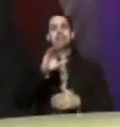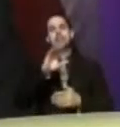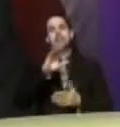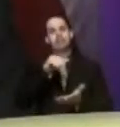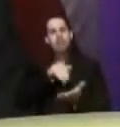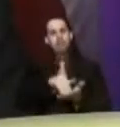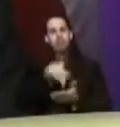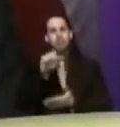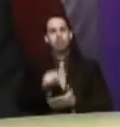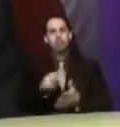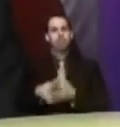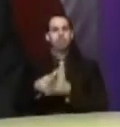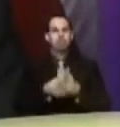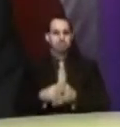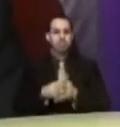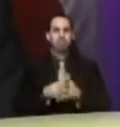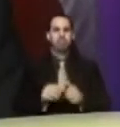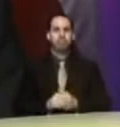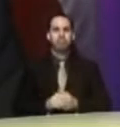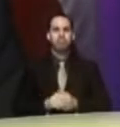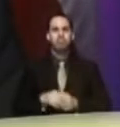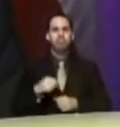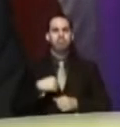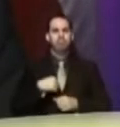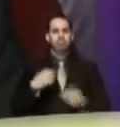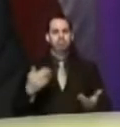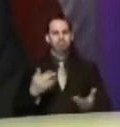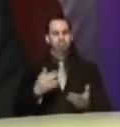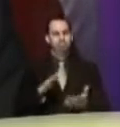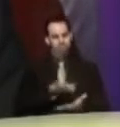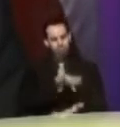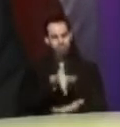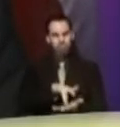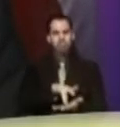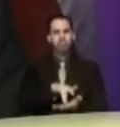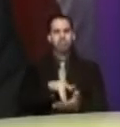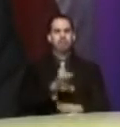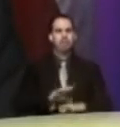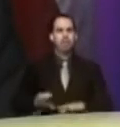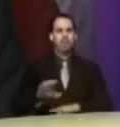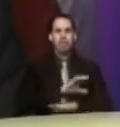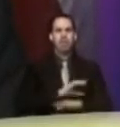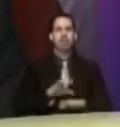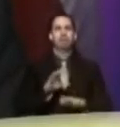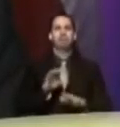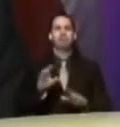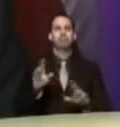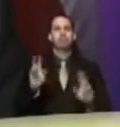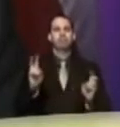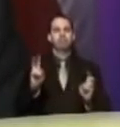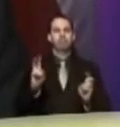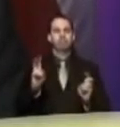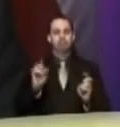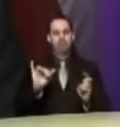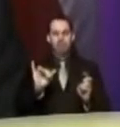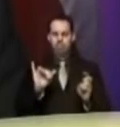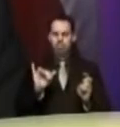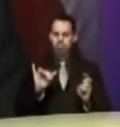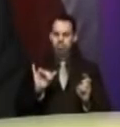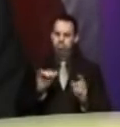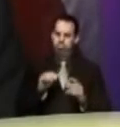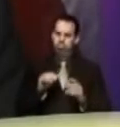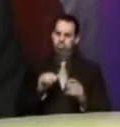have, you know, a hub right here in the heart of the Caribbean, and a entry point, you